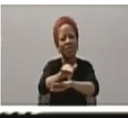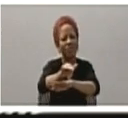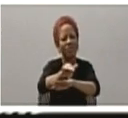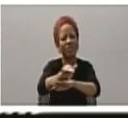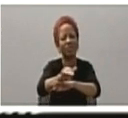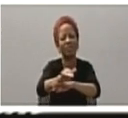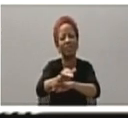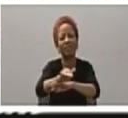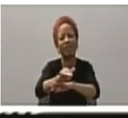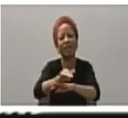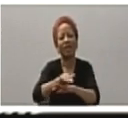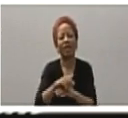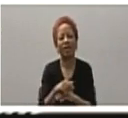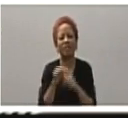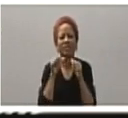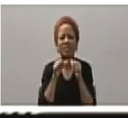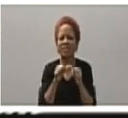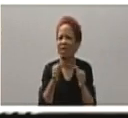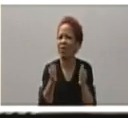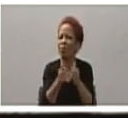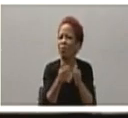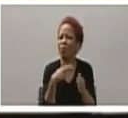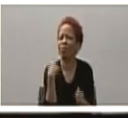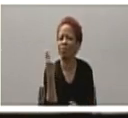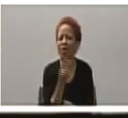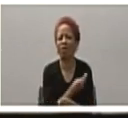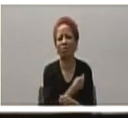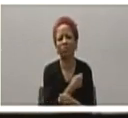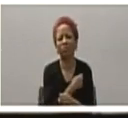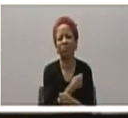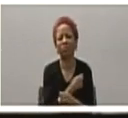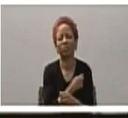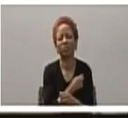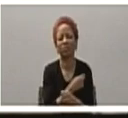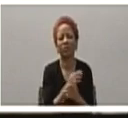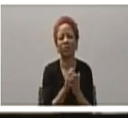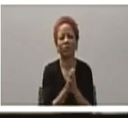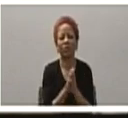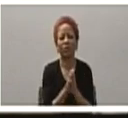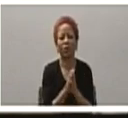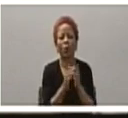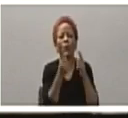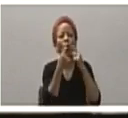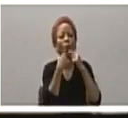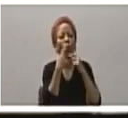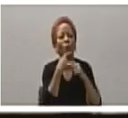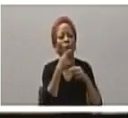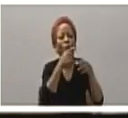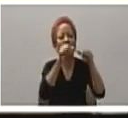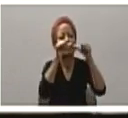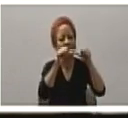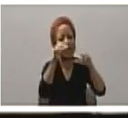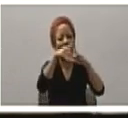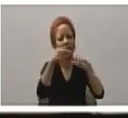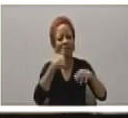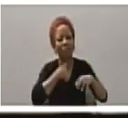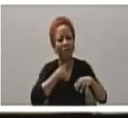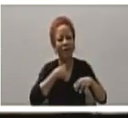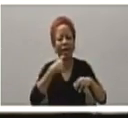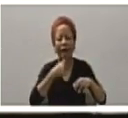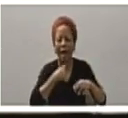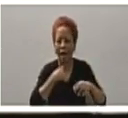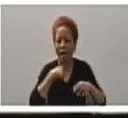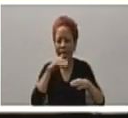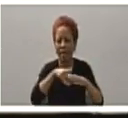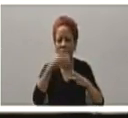remain with us. Whoever remains in me and I in him bears